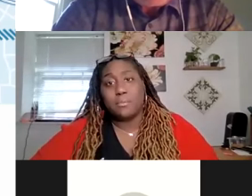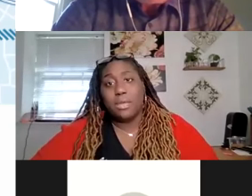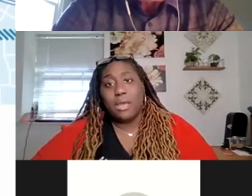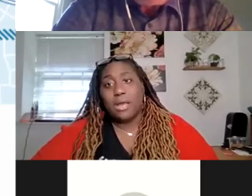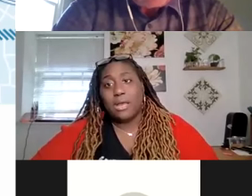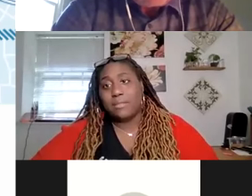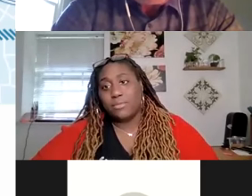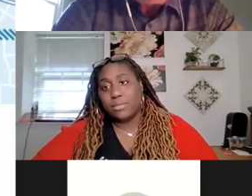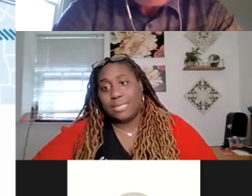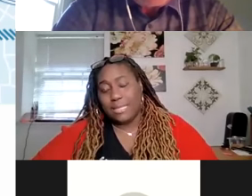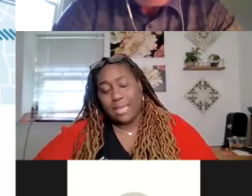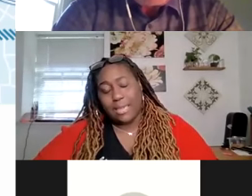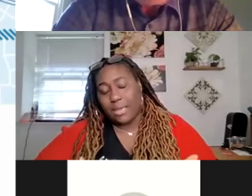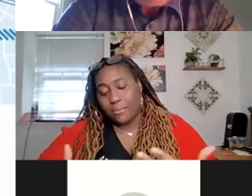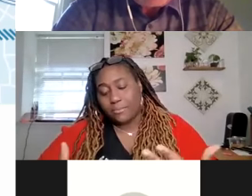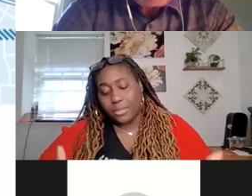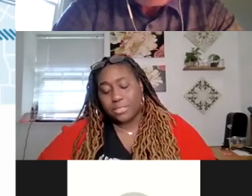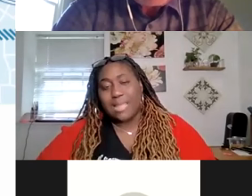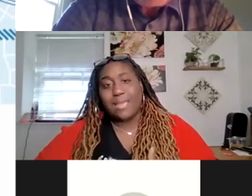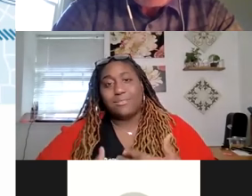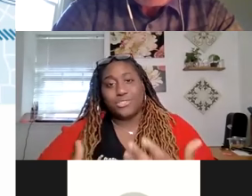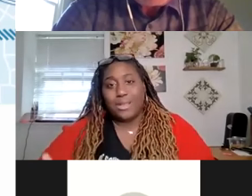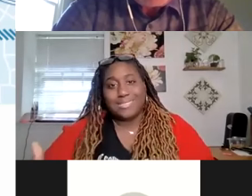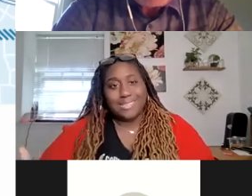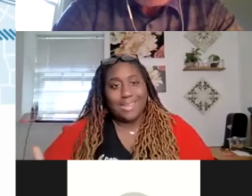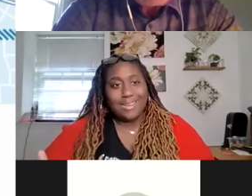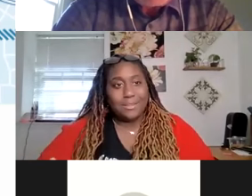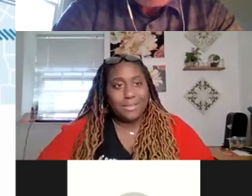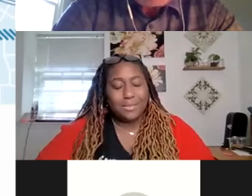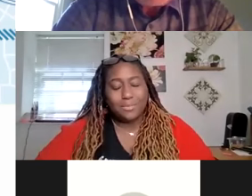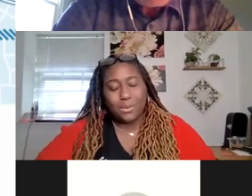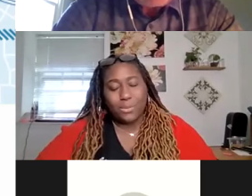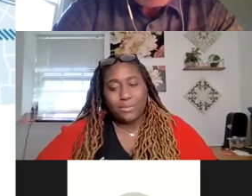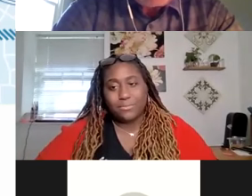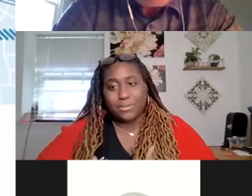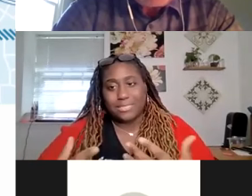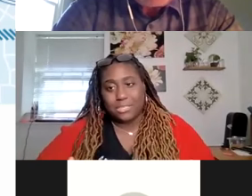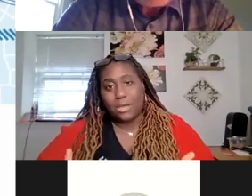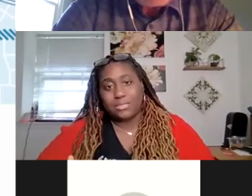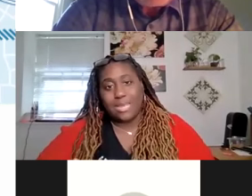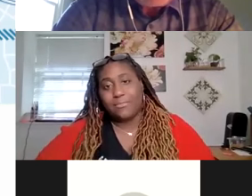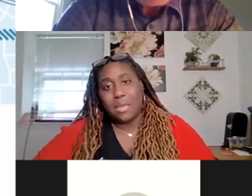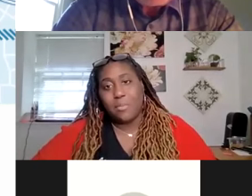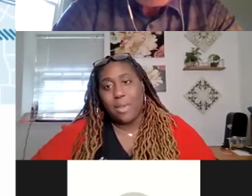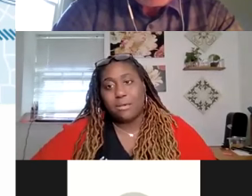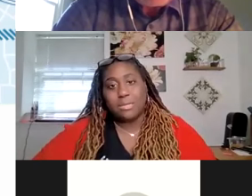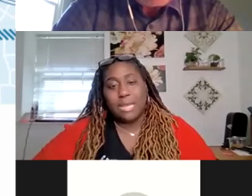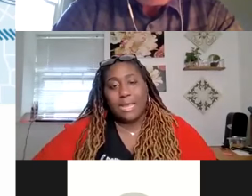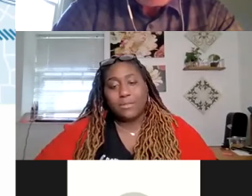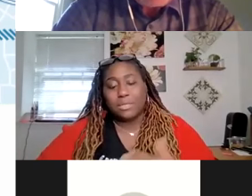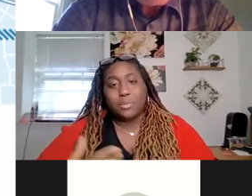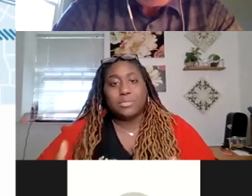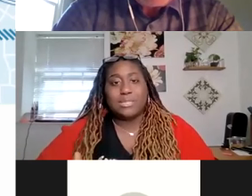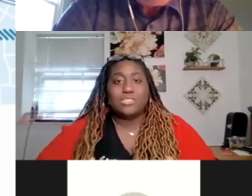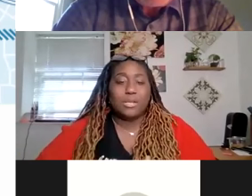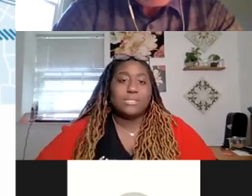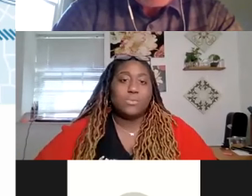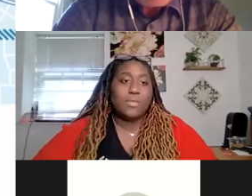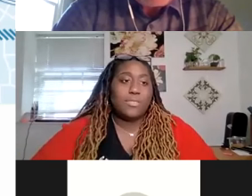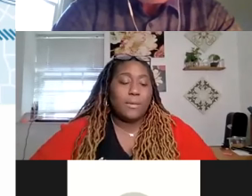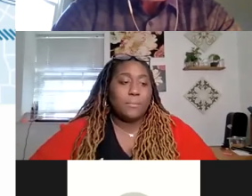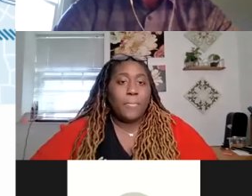them and really building that trust. And I know that's something we've really talked heavily about, really building